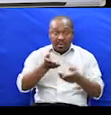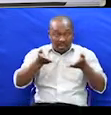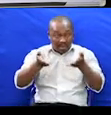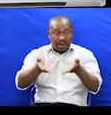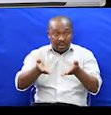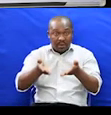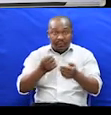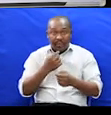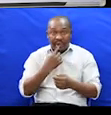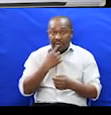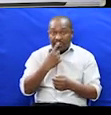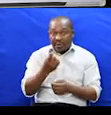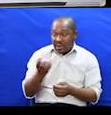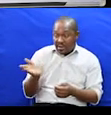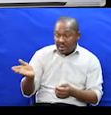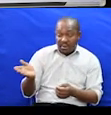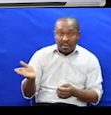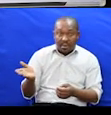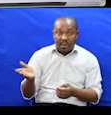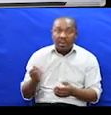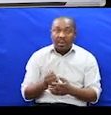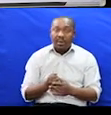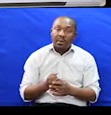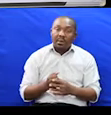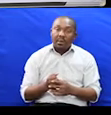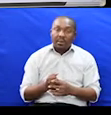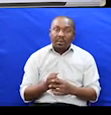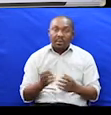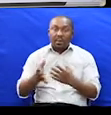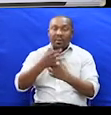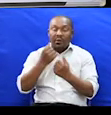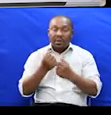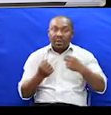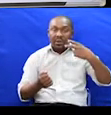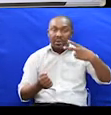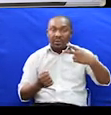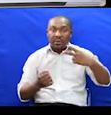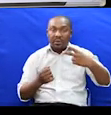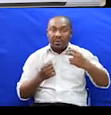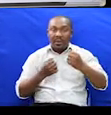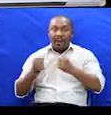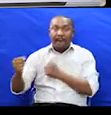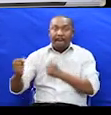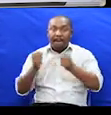said we can have now the two particles